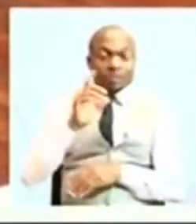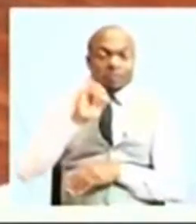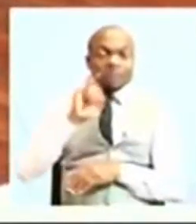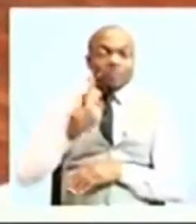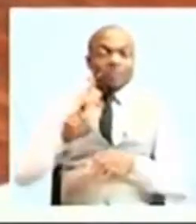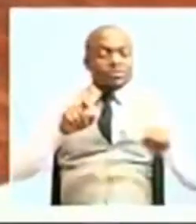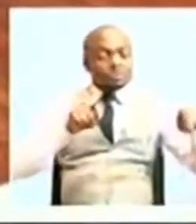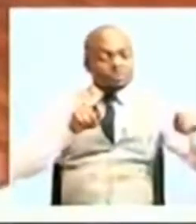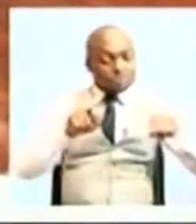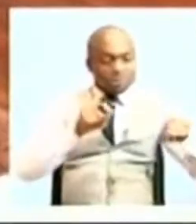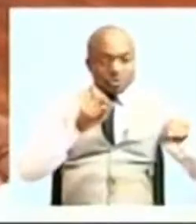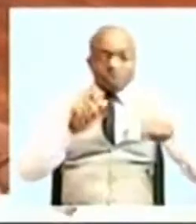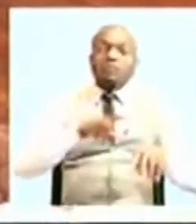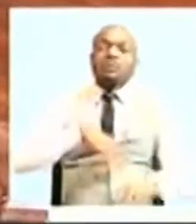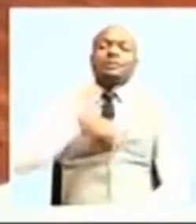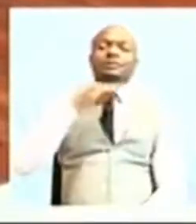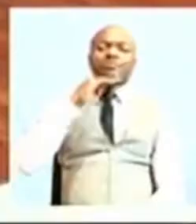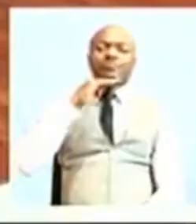reinforced.